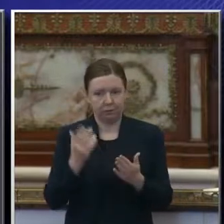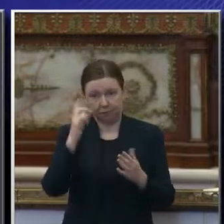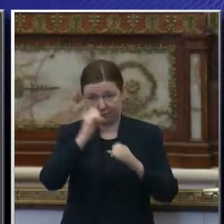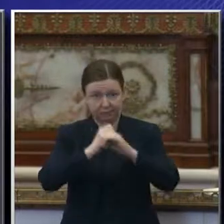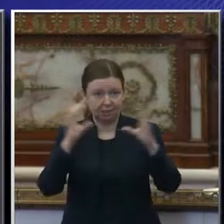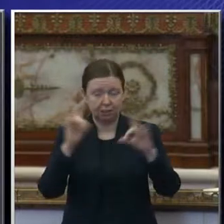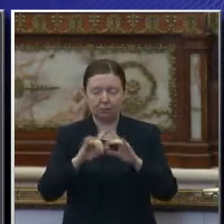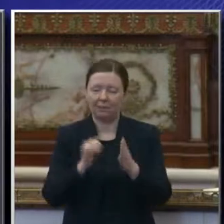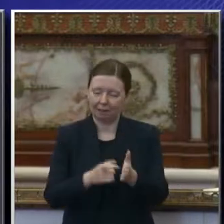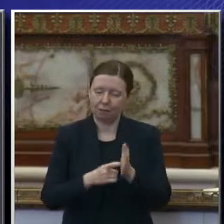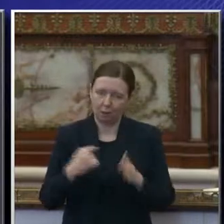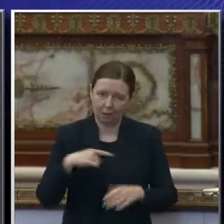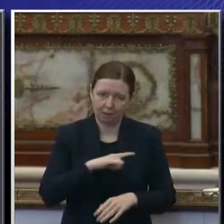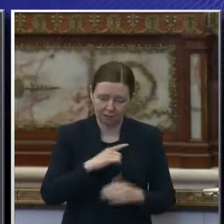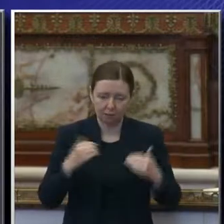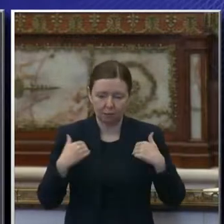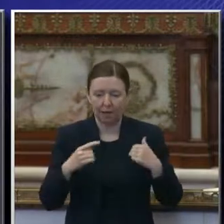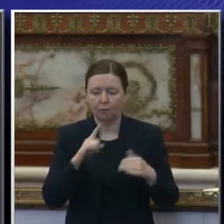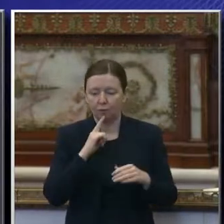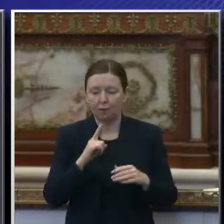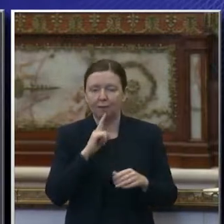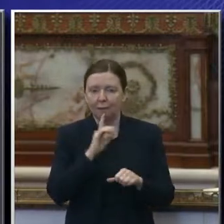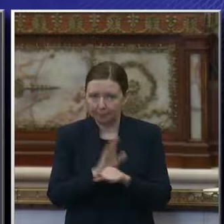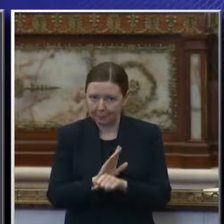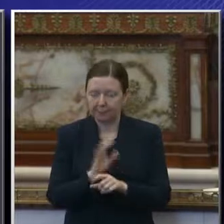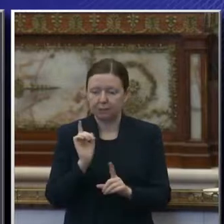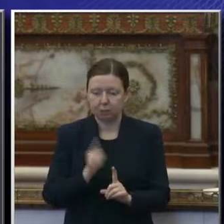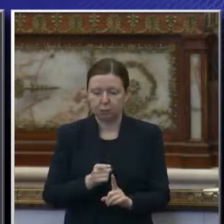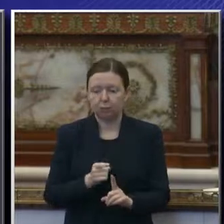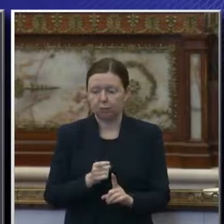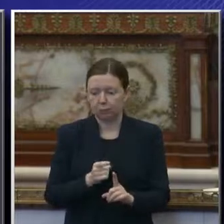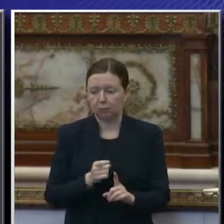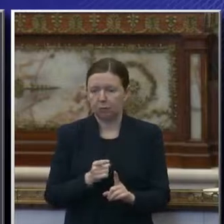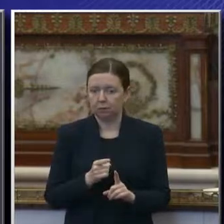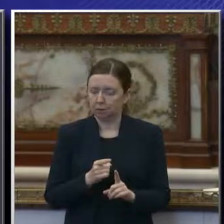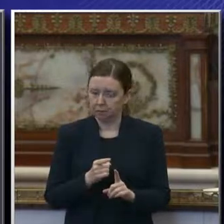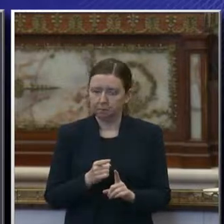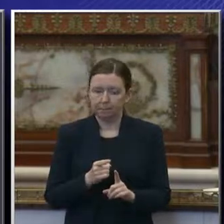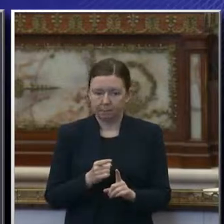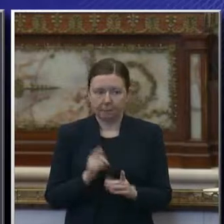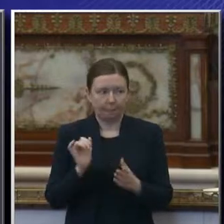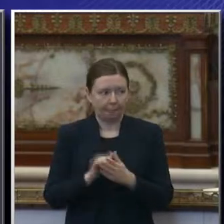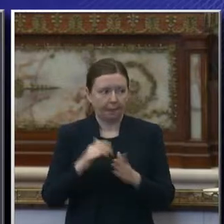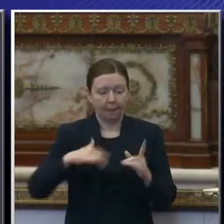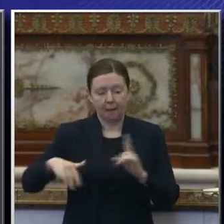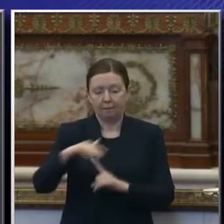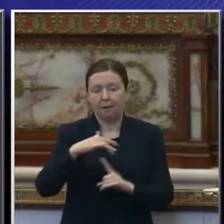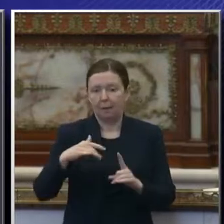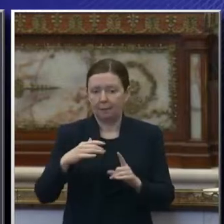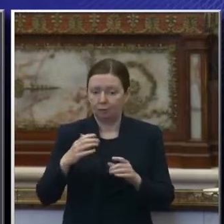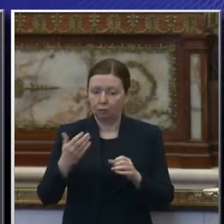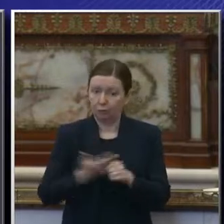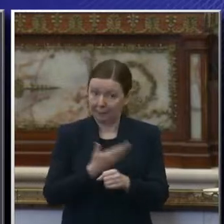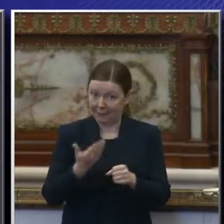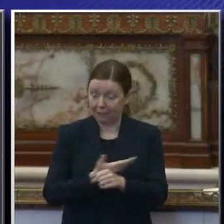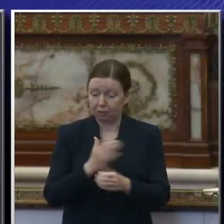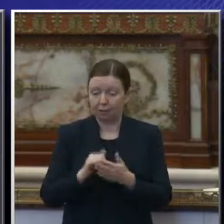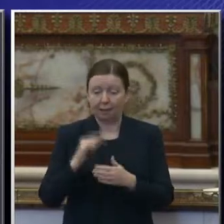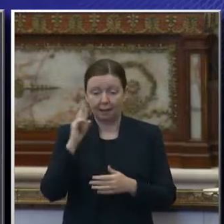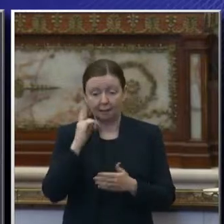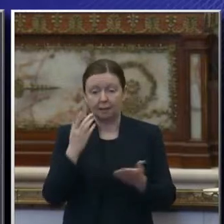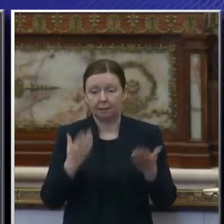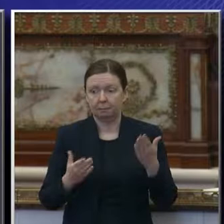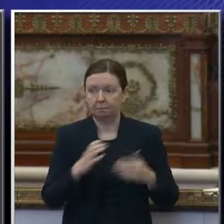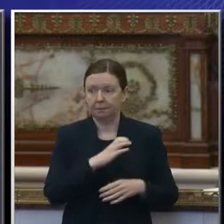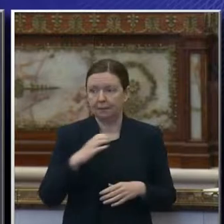that requires us to have a real commitment, first and foremost, to that environmental remediation that I think my